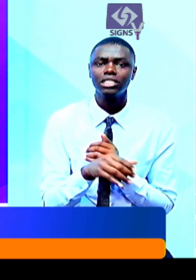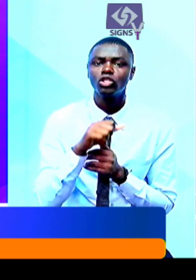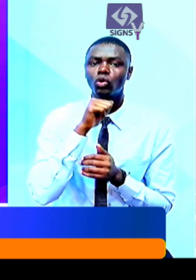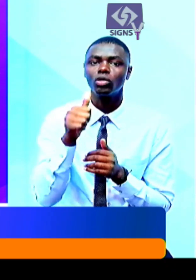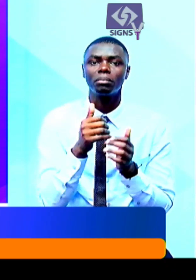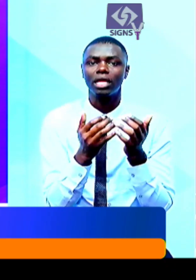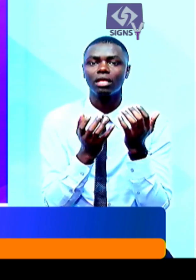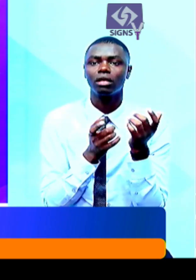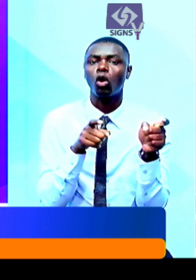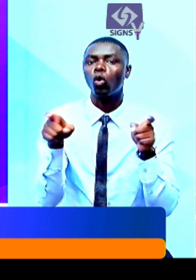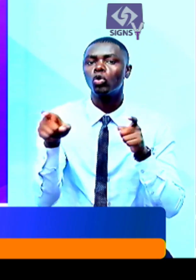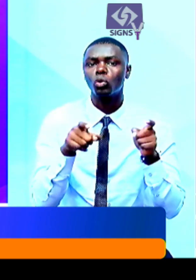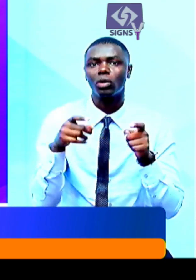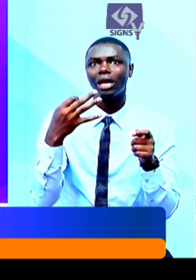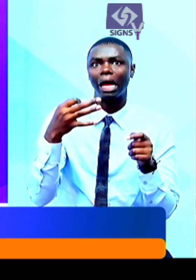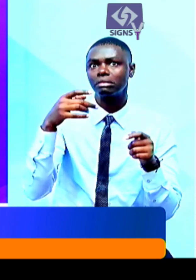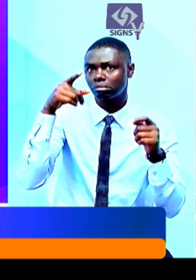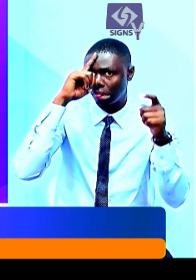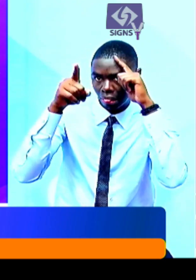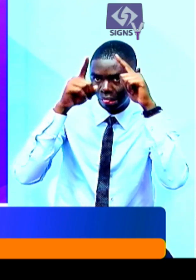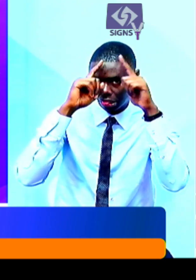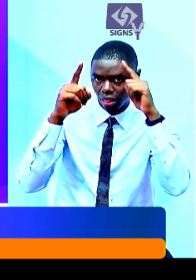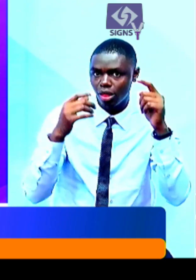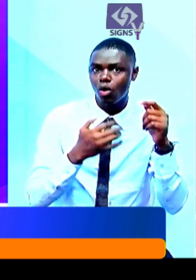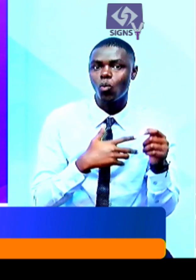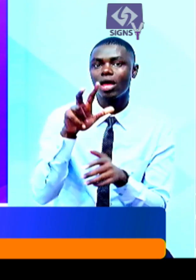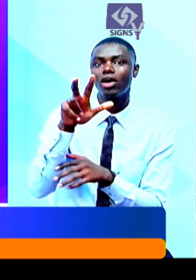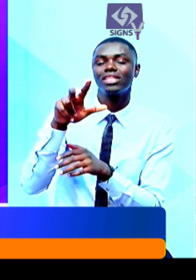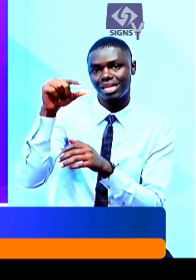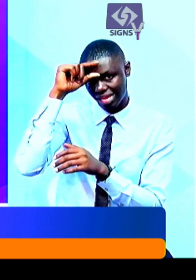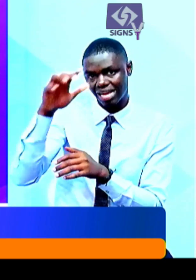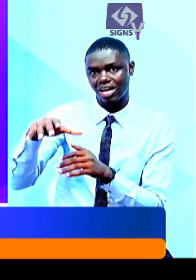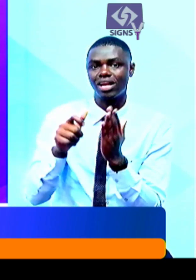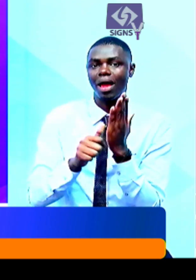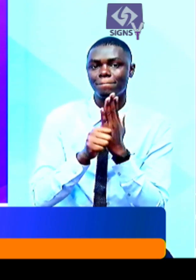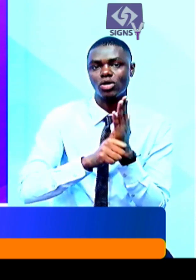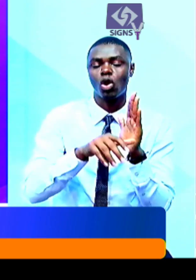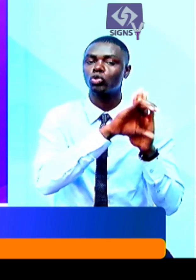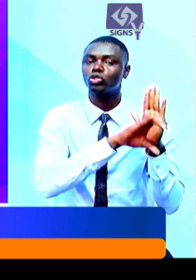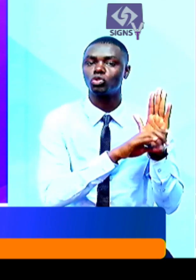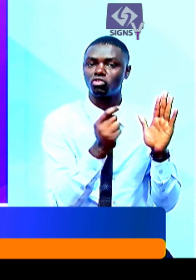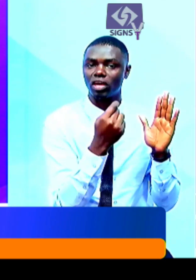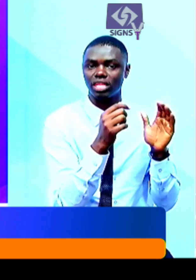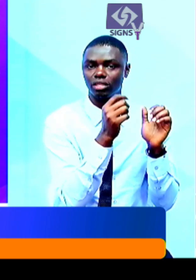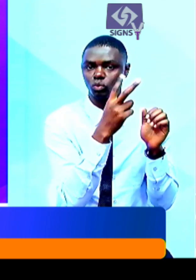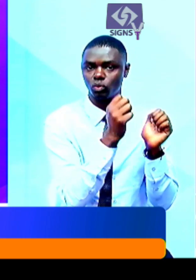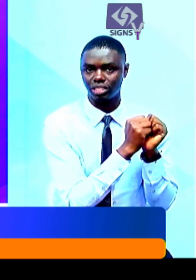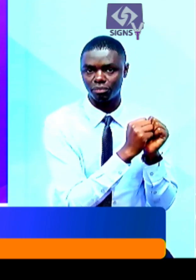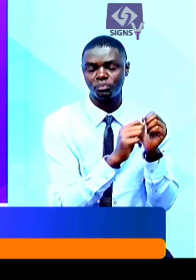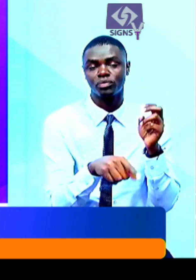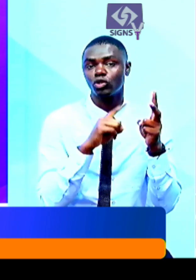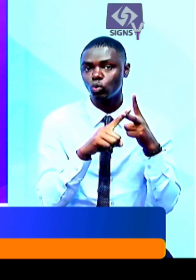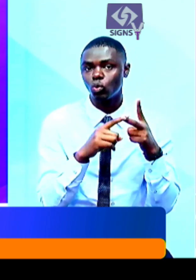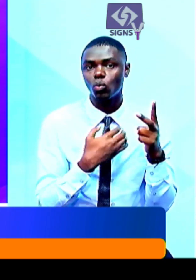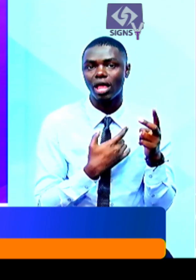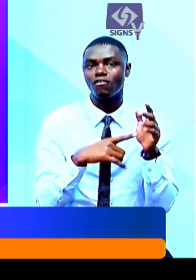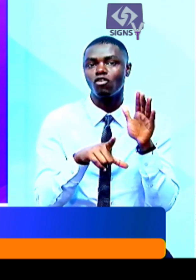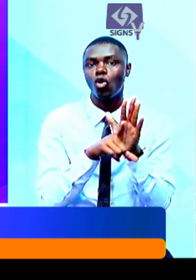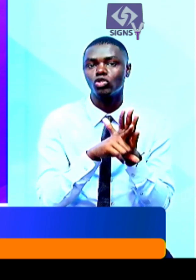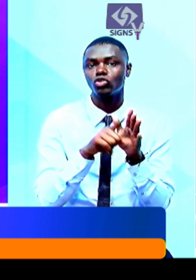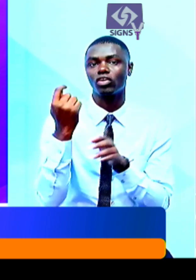as guesswork. We have 3 governance manuals. 1 is the Constitution of Kenya 2010. 2, we have laws of Kenya made